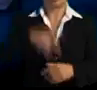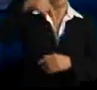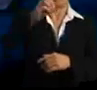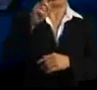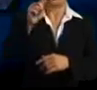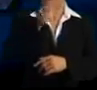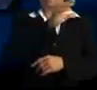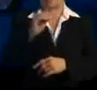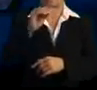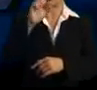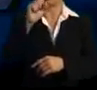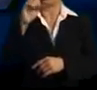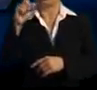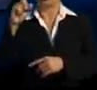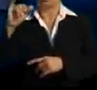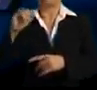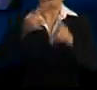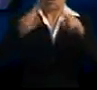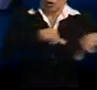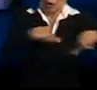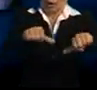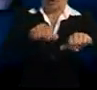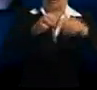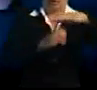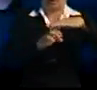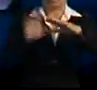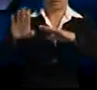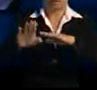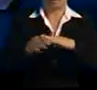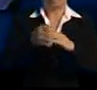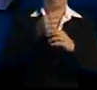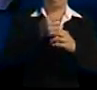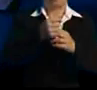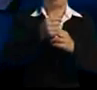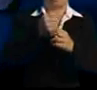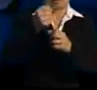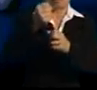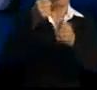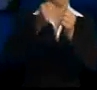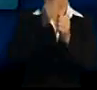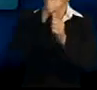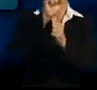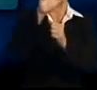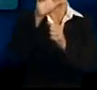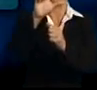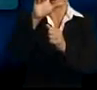Potassium and sodium are very active elements, so they hold on to the sulfur very strongly.